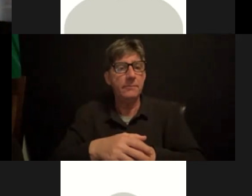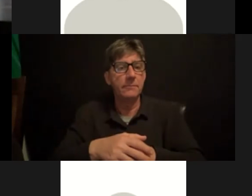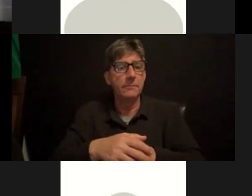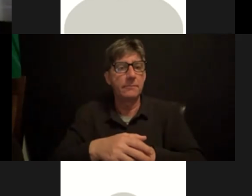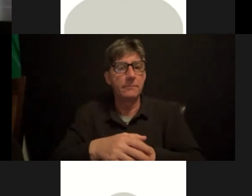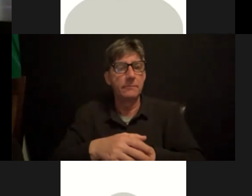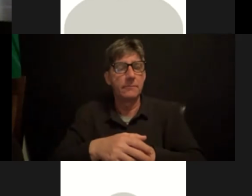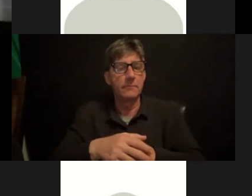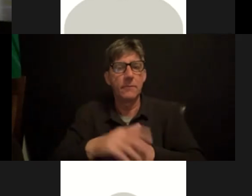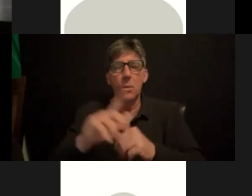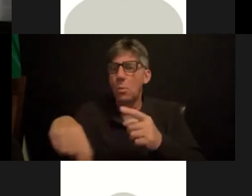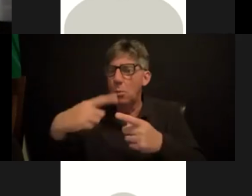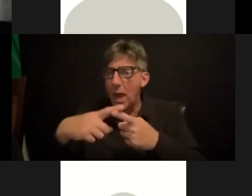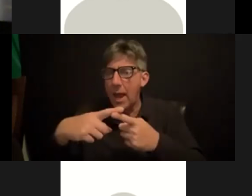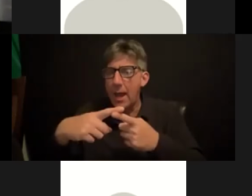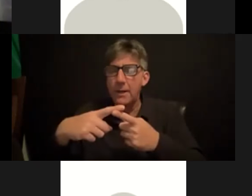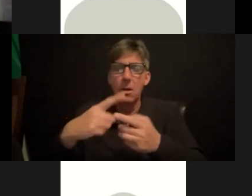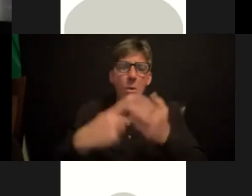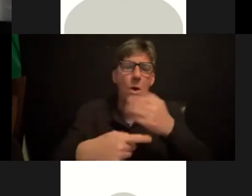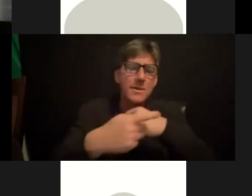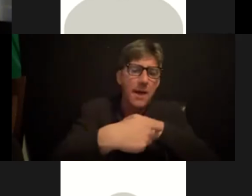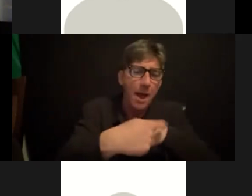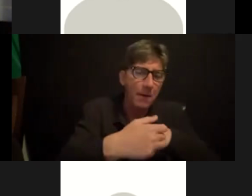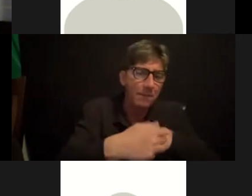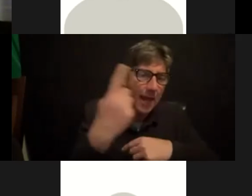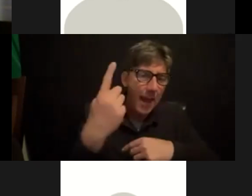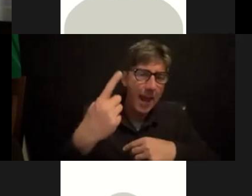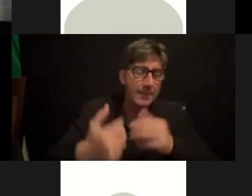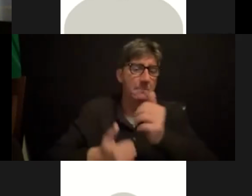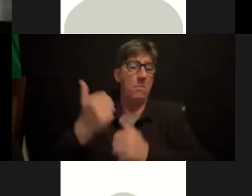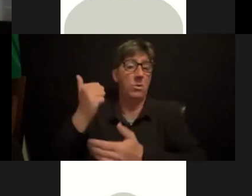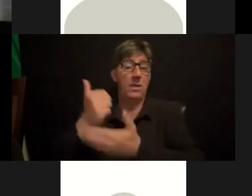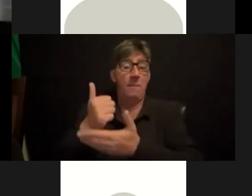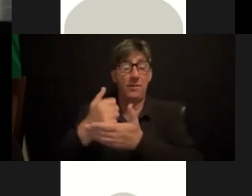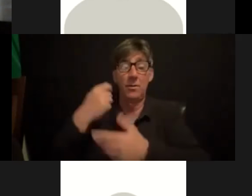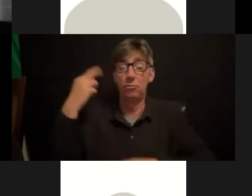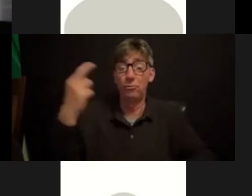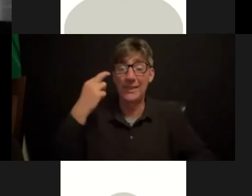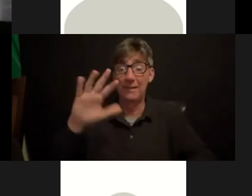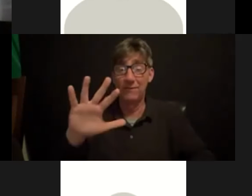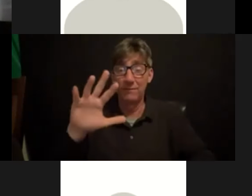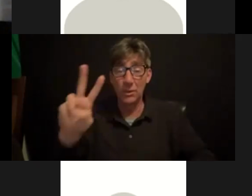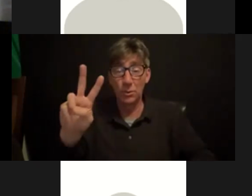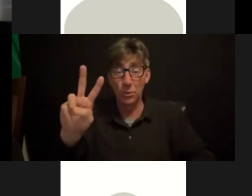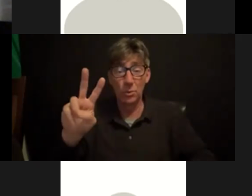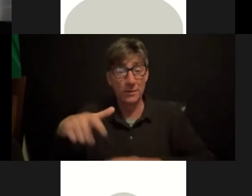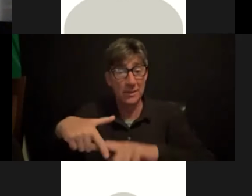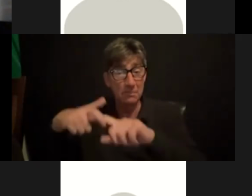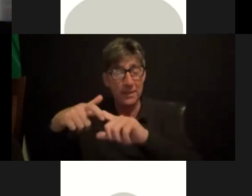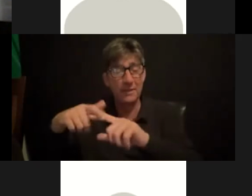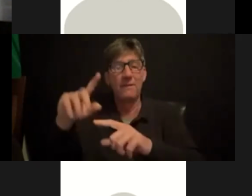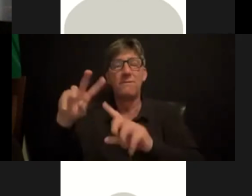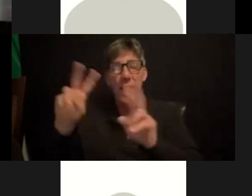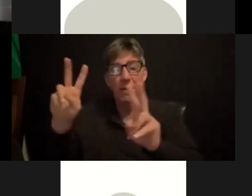when and what time of day trips are most helpful. One of the reasons the 52 was suspended was due to very, very low ridership during